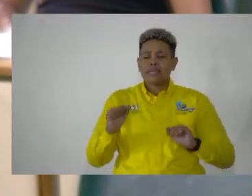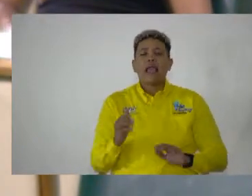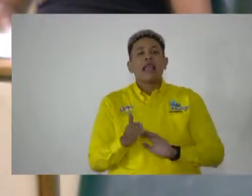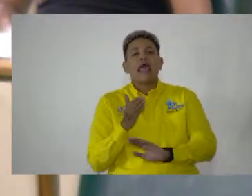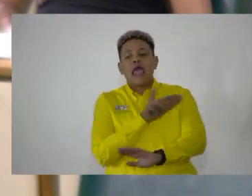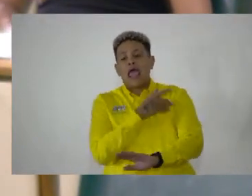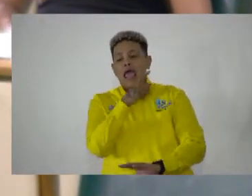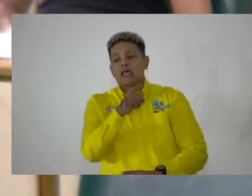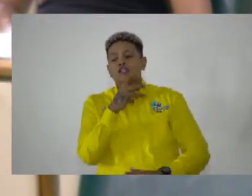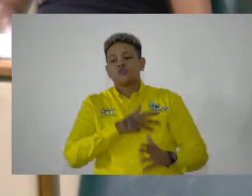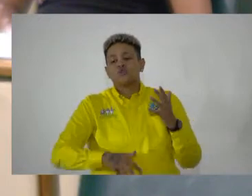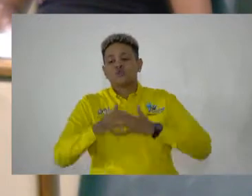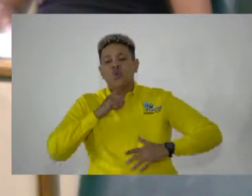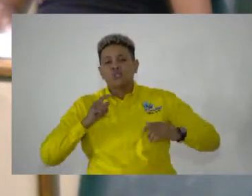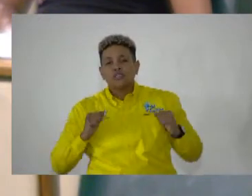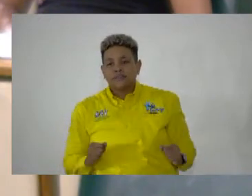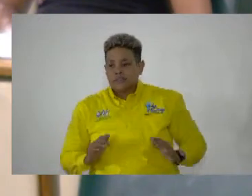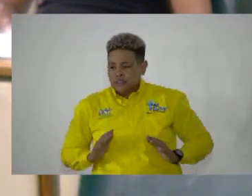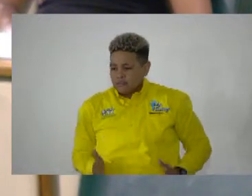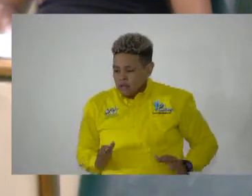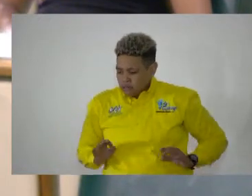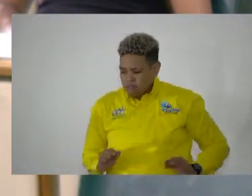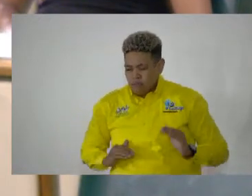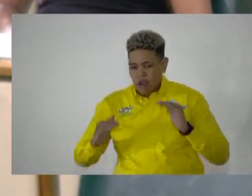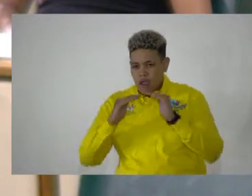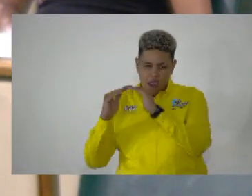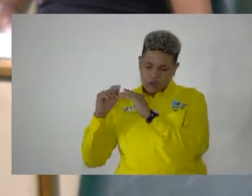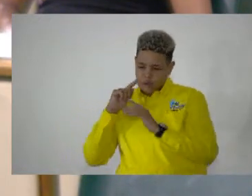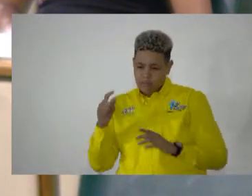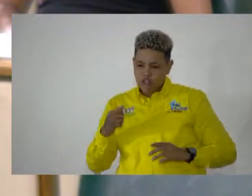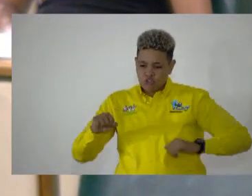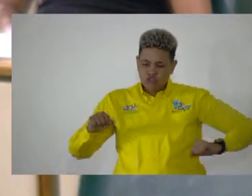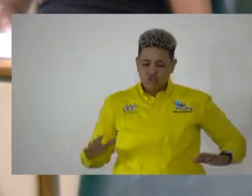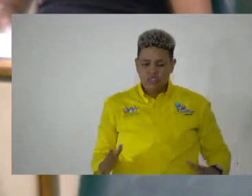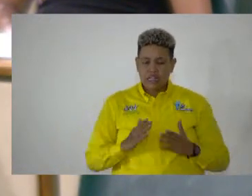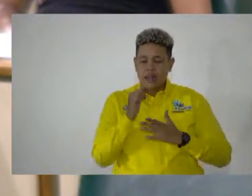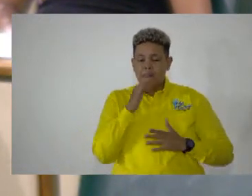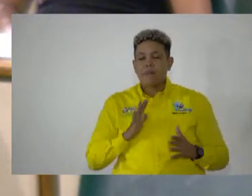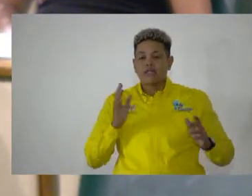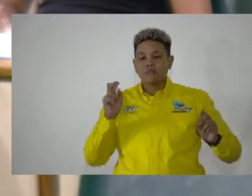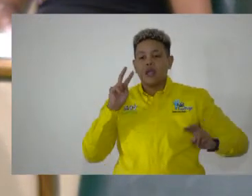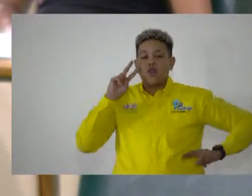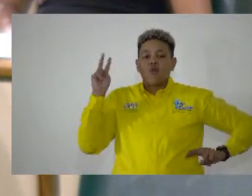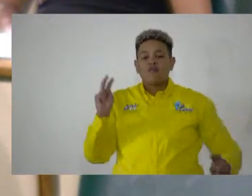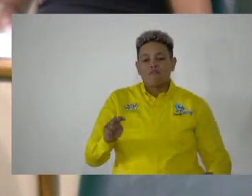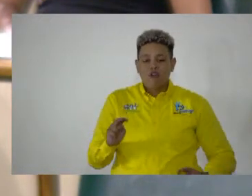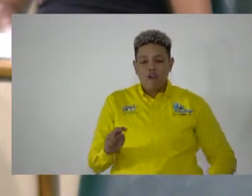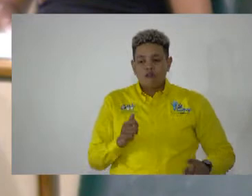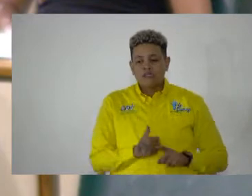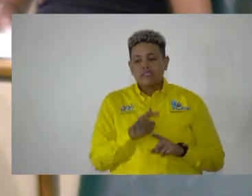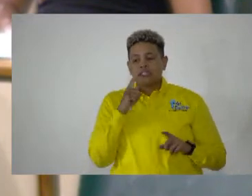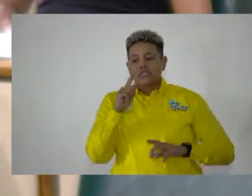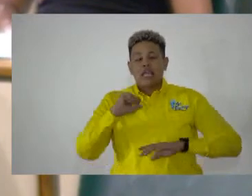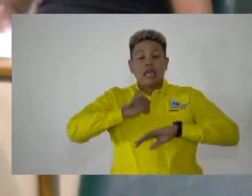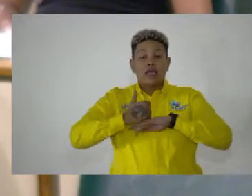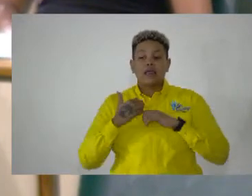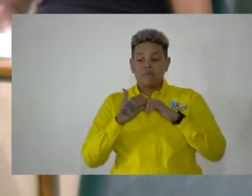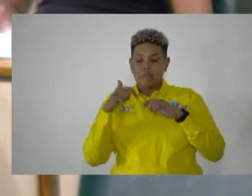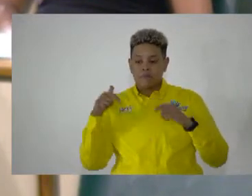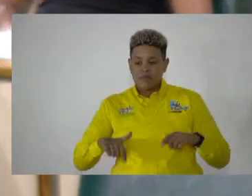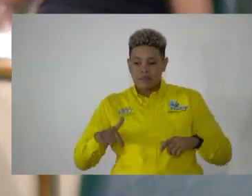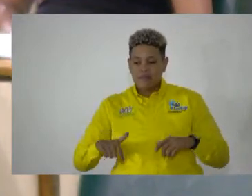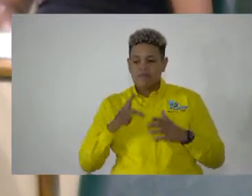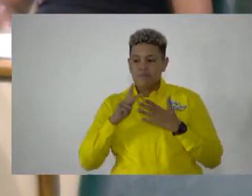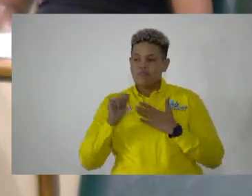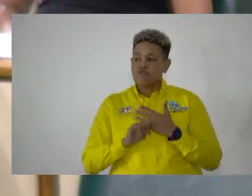enhance social well-being, equity, and resilience. Madam Speaker, I look forward to the implementation of